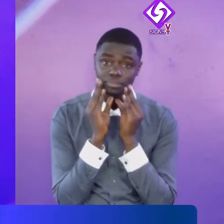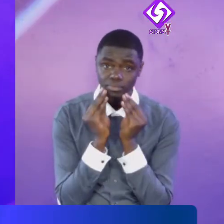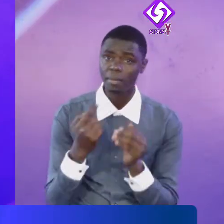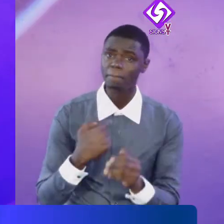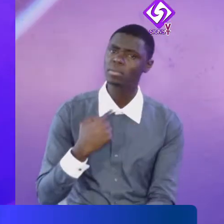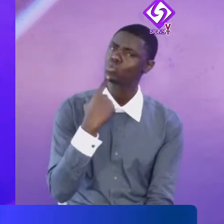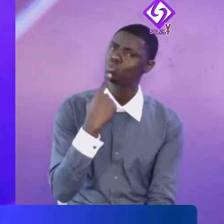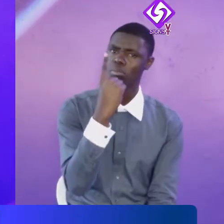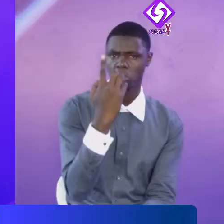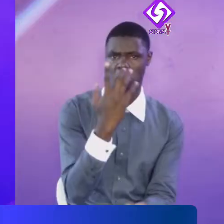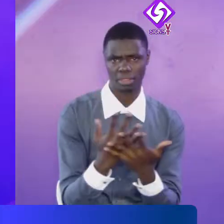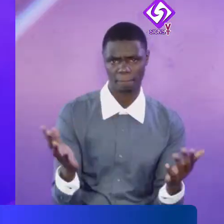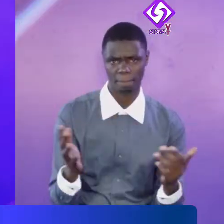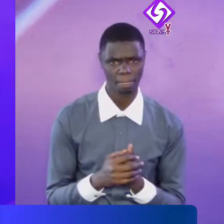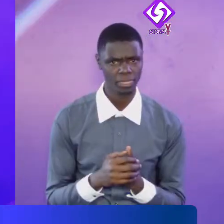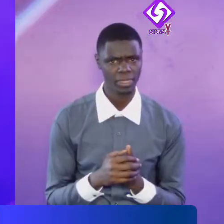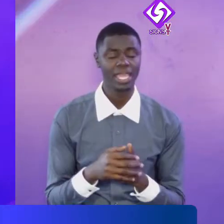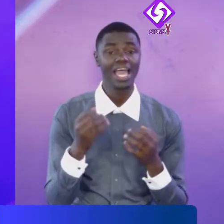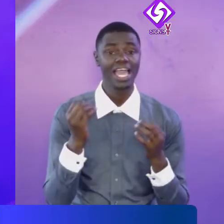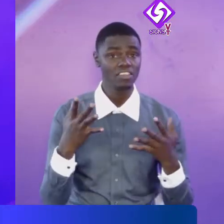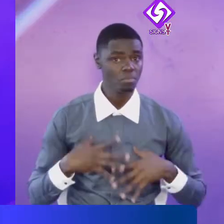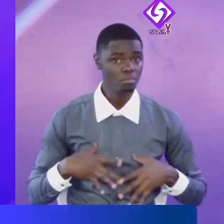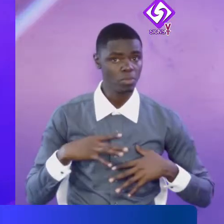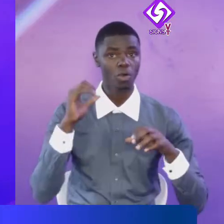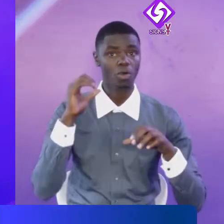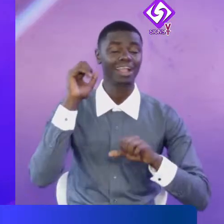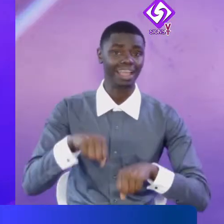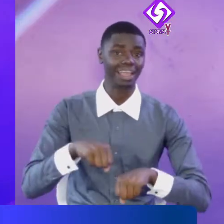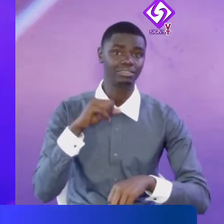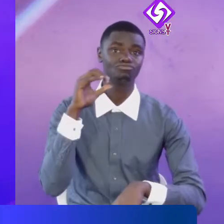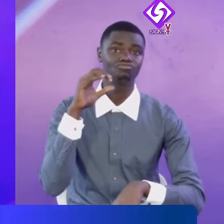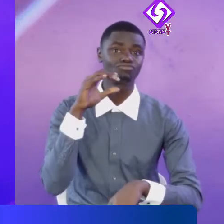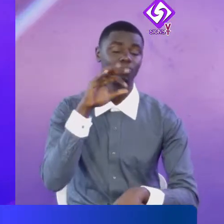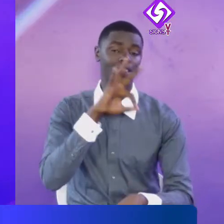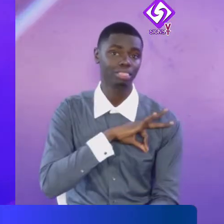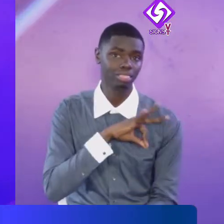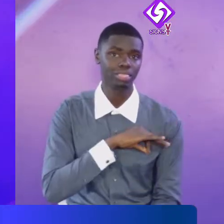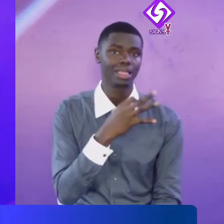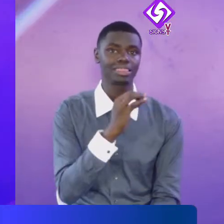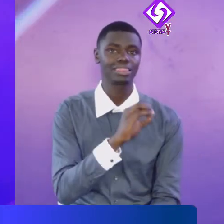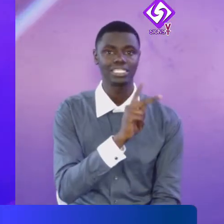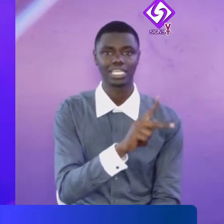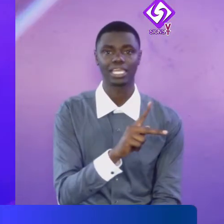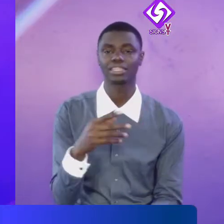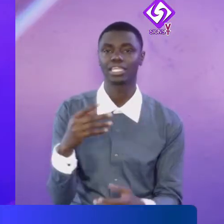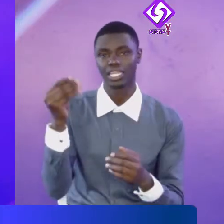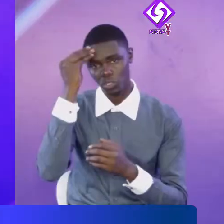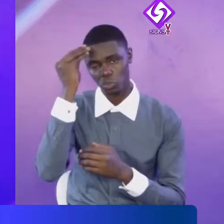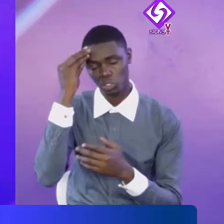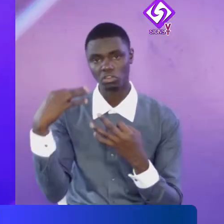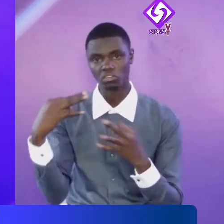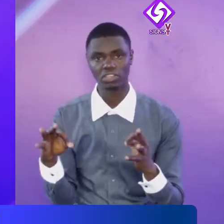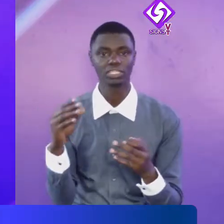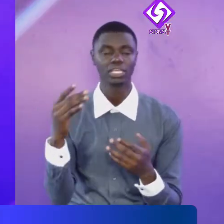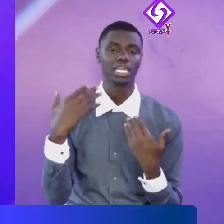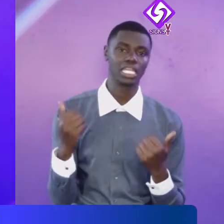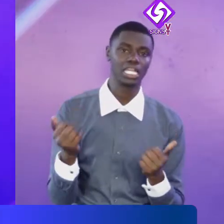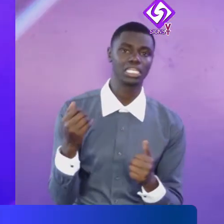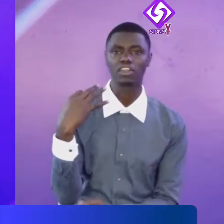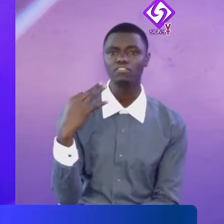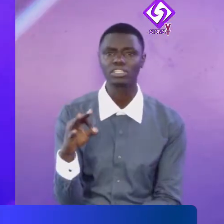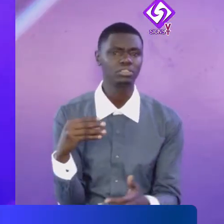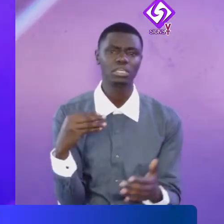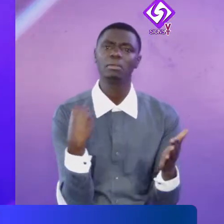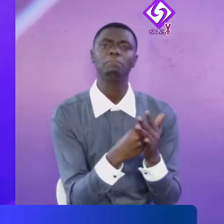thing. If people can earn 30,000 shillings a month, while education is free and healthcare is free, what are they doing with their